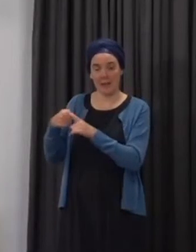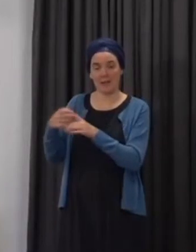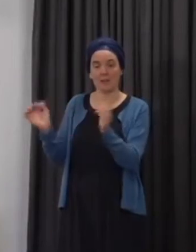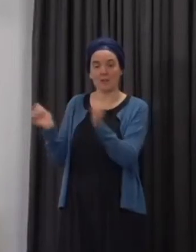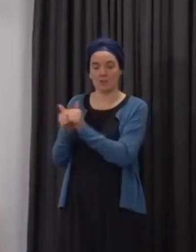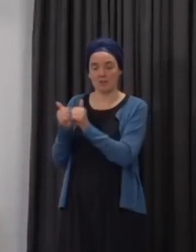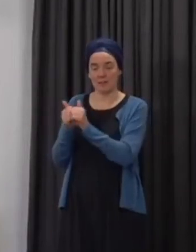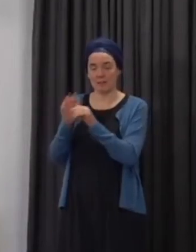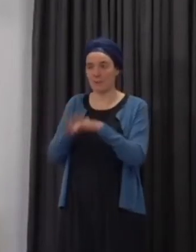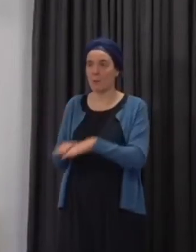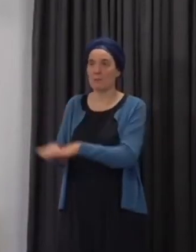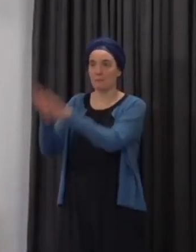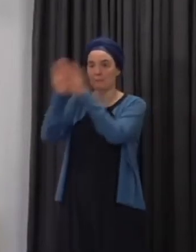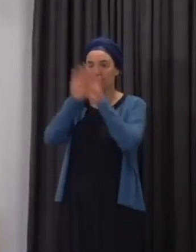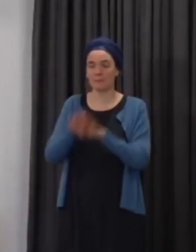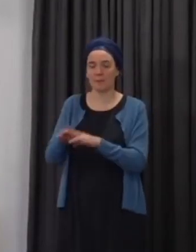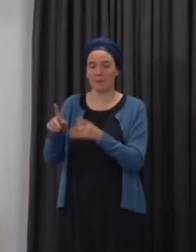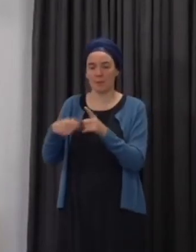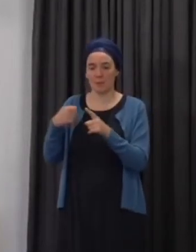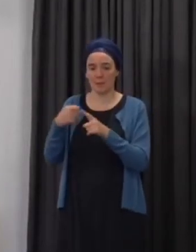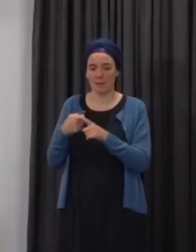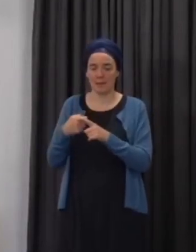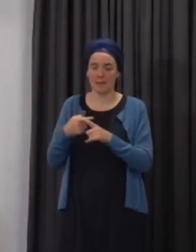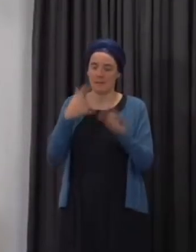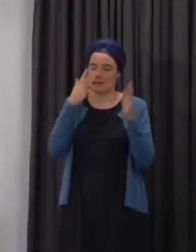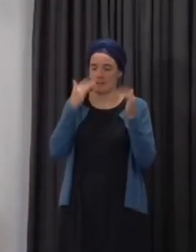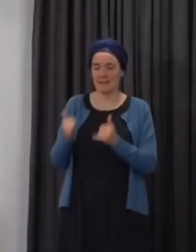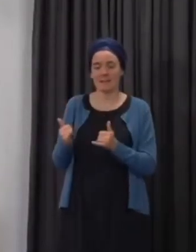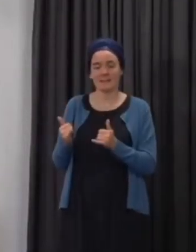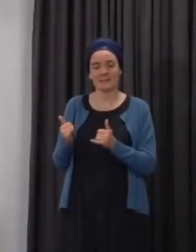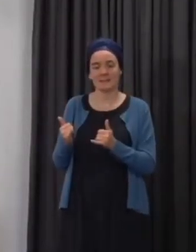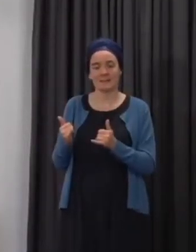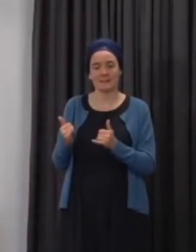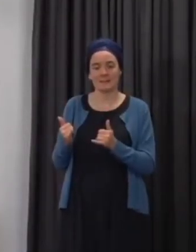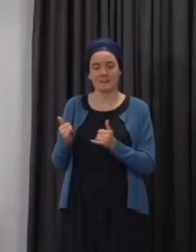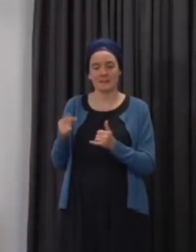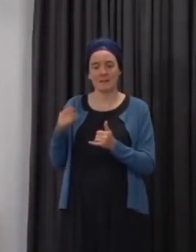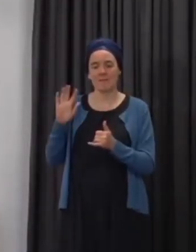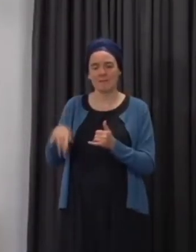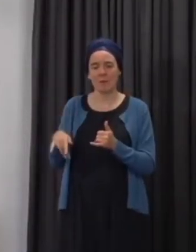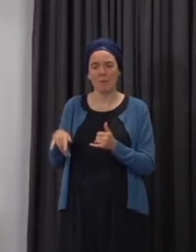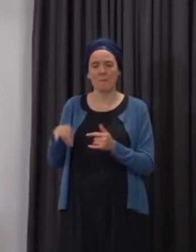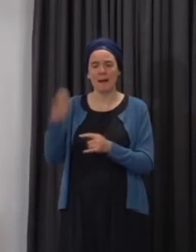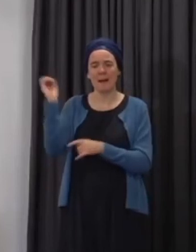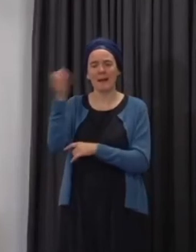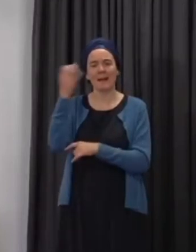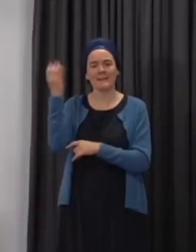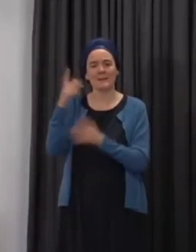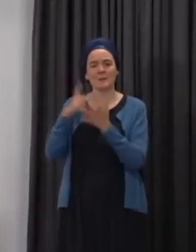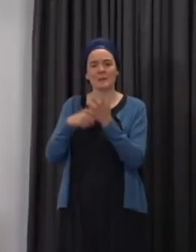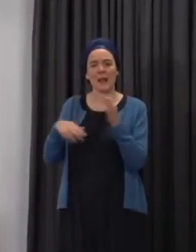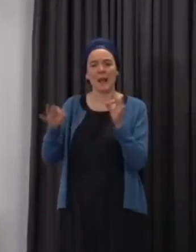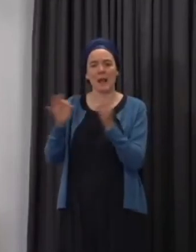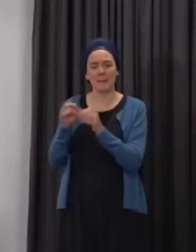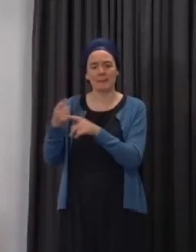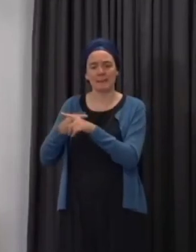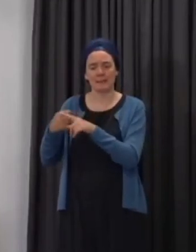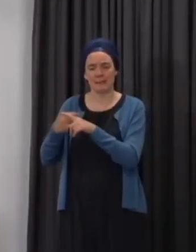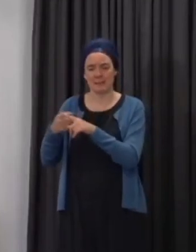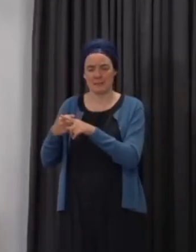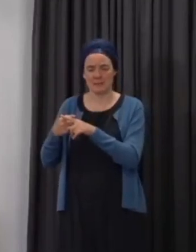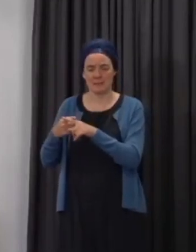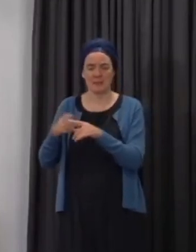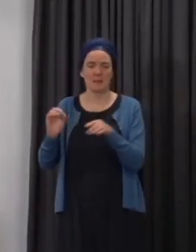tested in the Lighthouse Labs in England. The kits will be sent out. People will administer the tests themselves. They'll then go back,